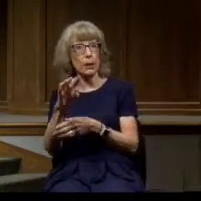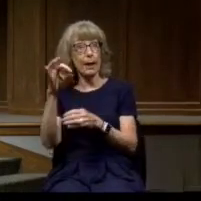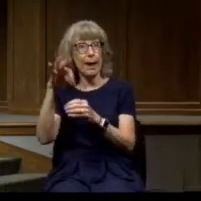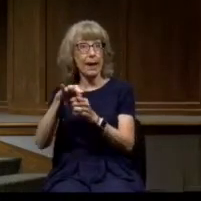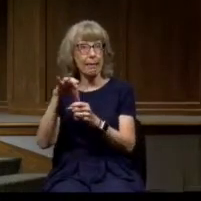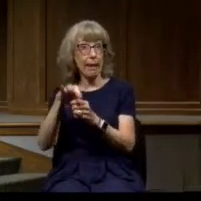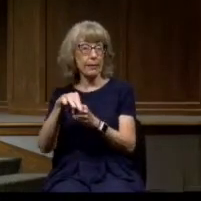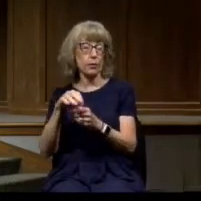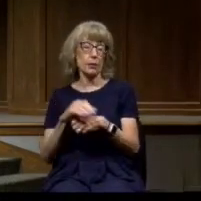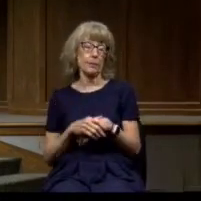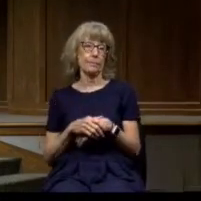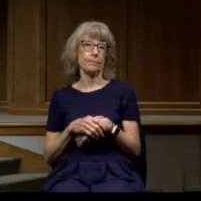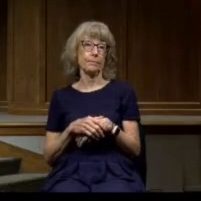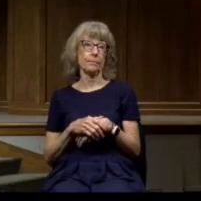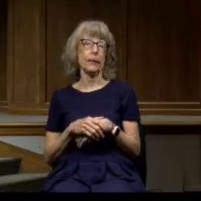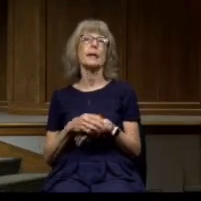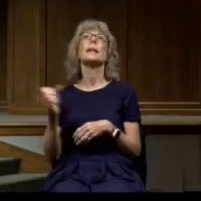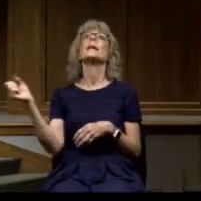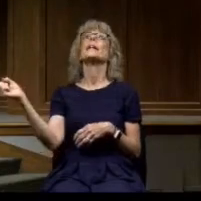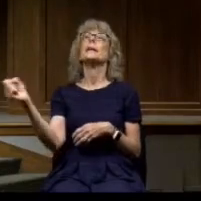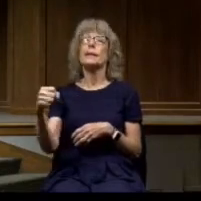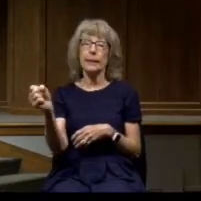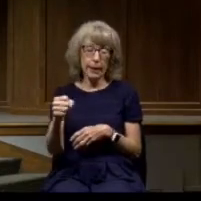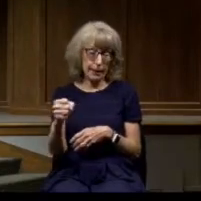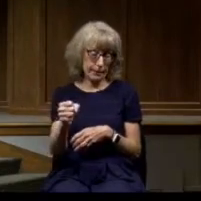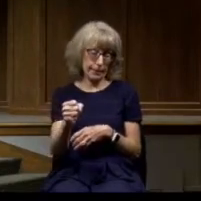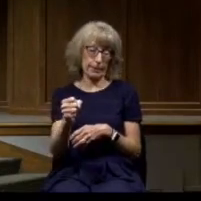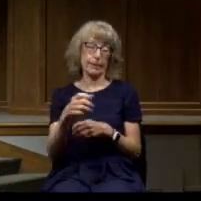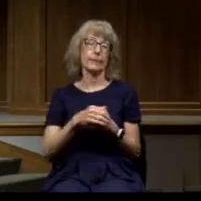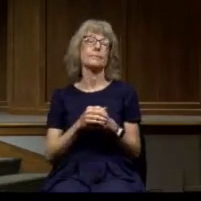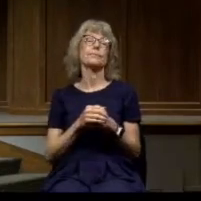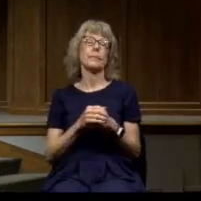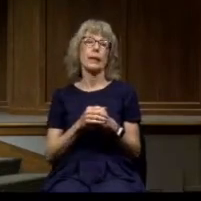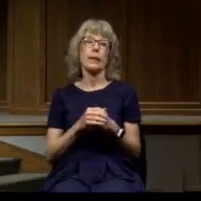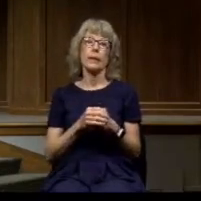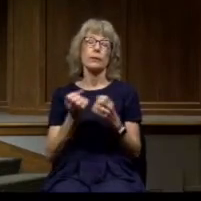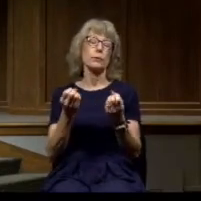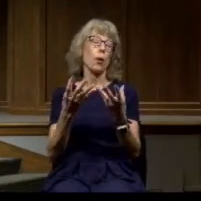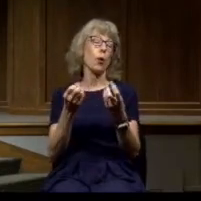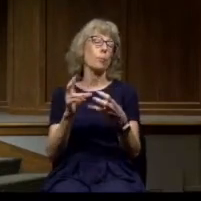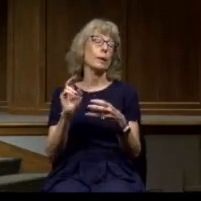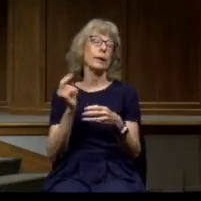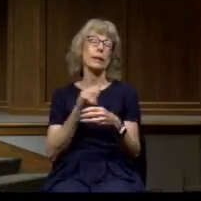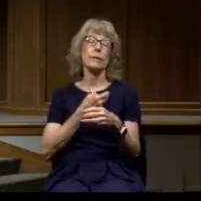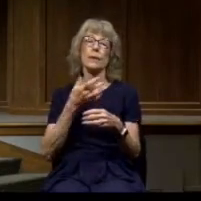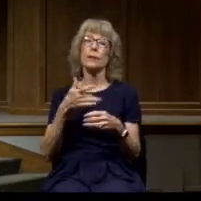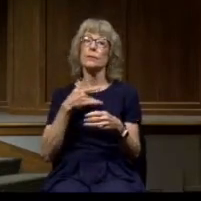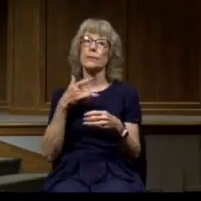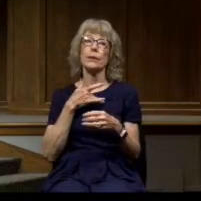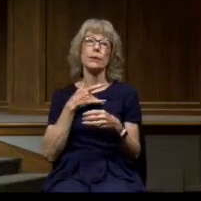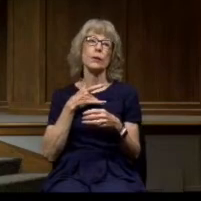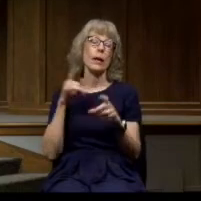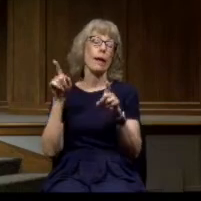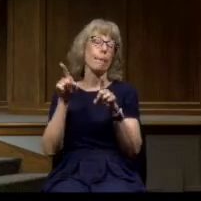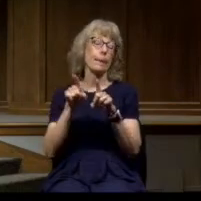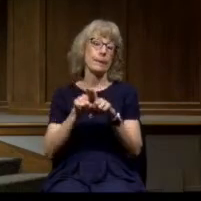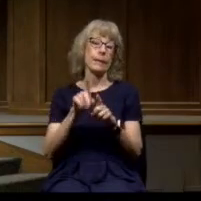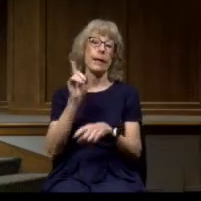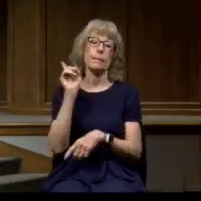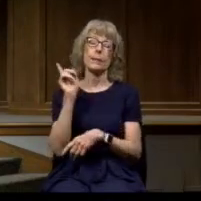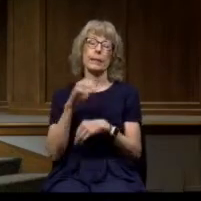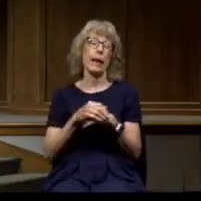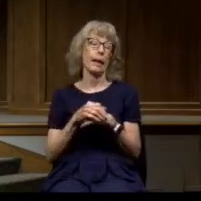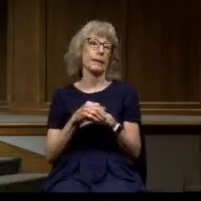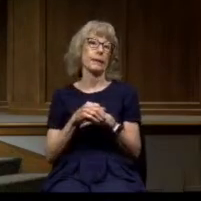what a great sentiment. Like, this captures so much of what so many people have said to me over the last